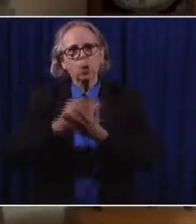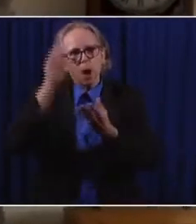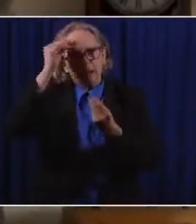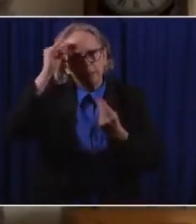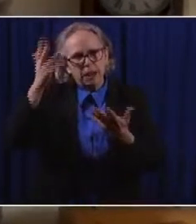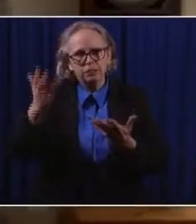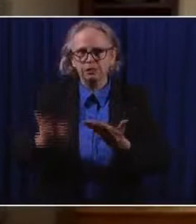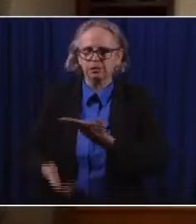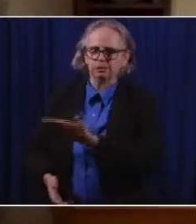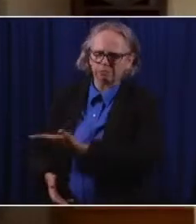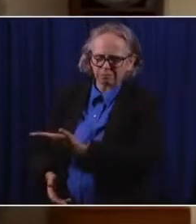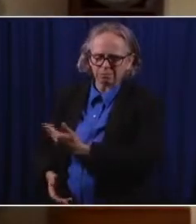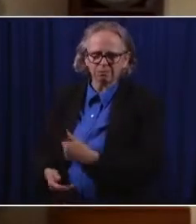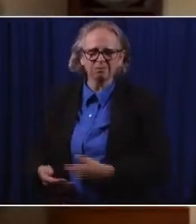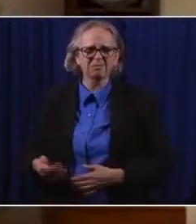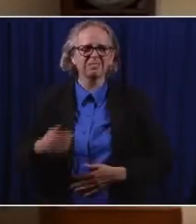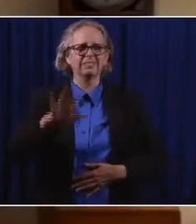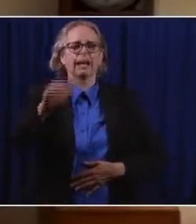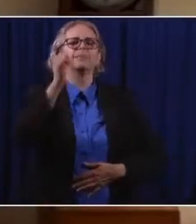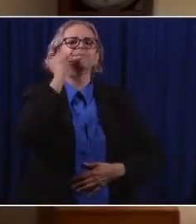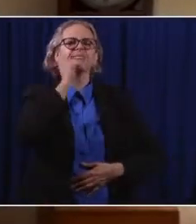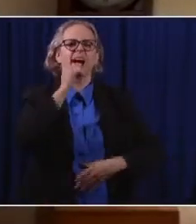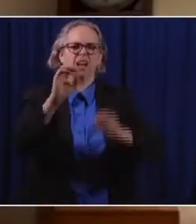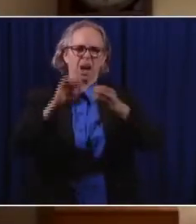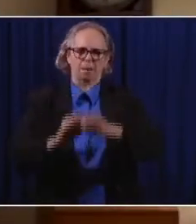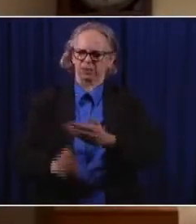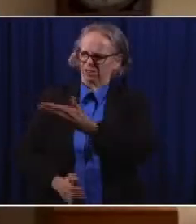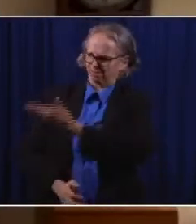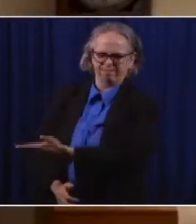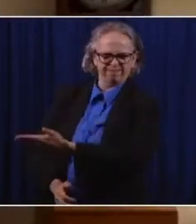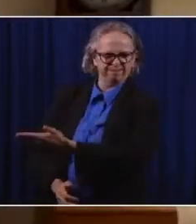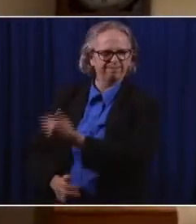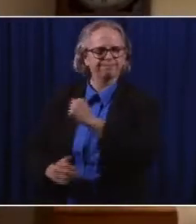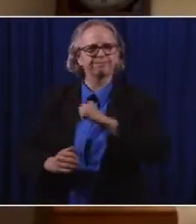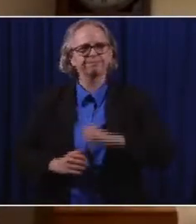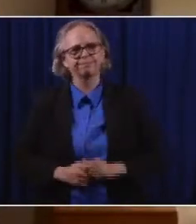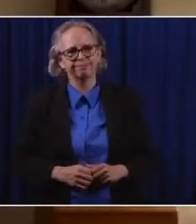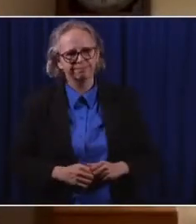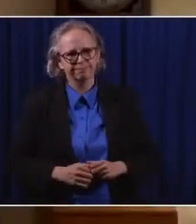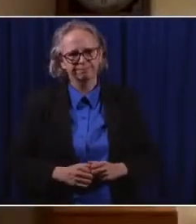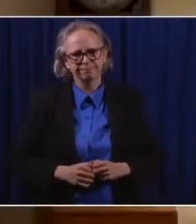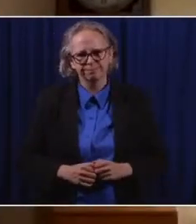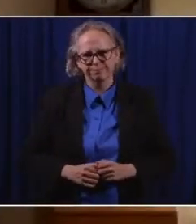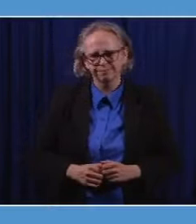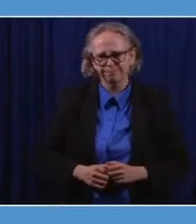daily slide, which is up here. What you will see here,